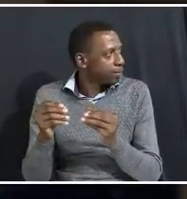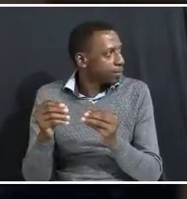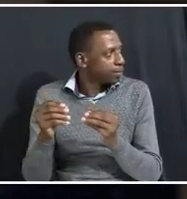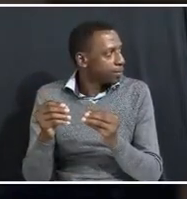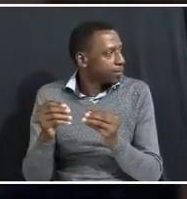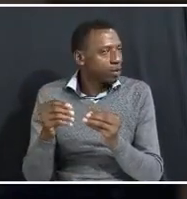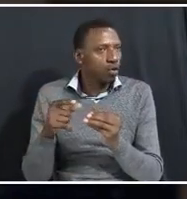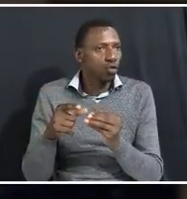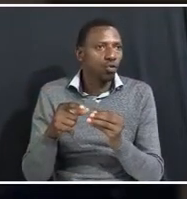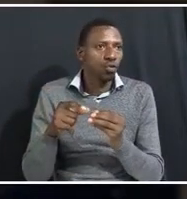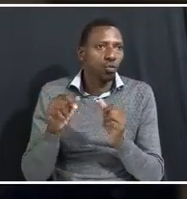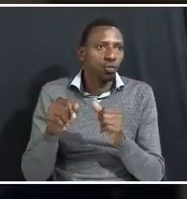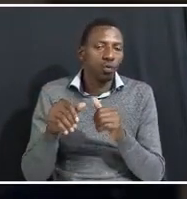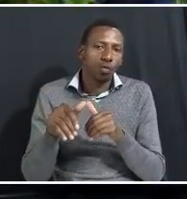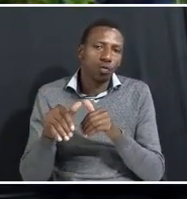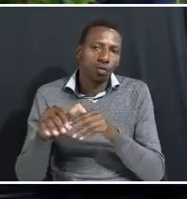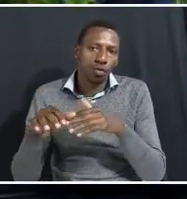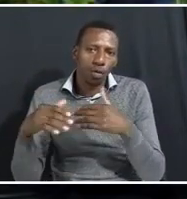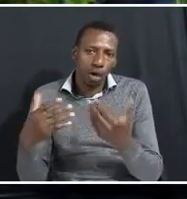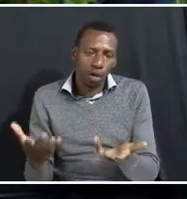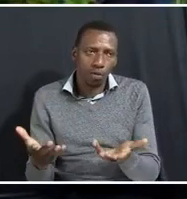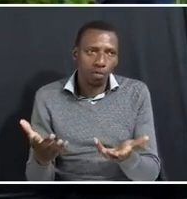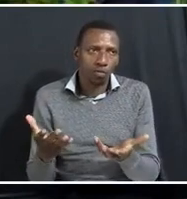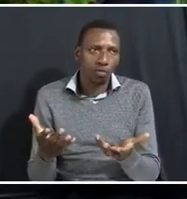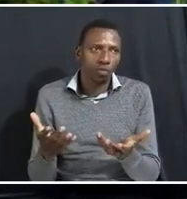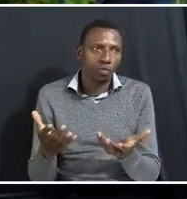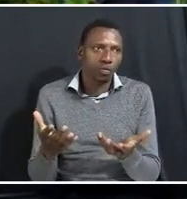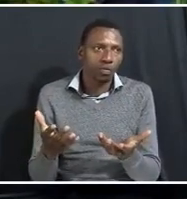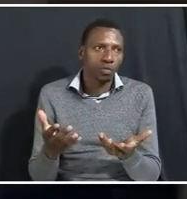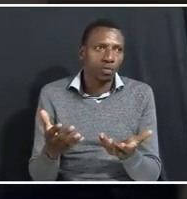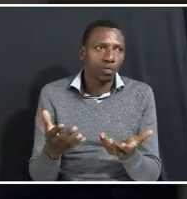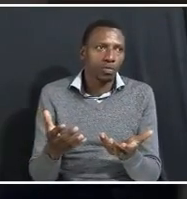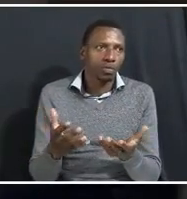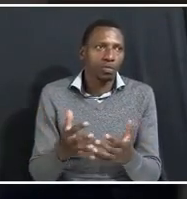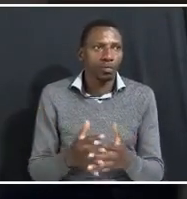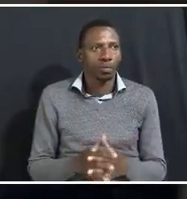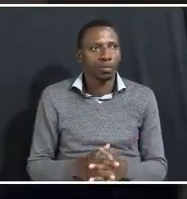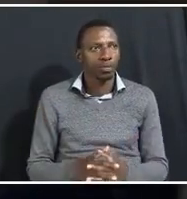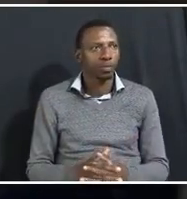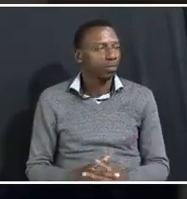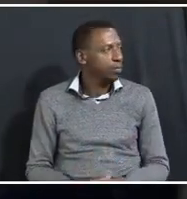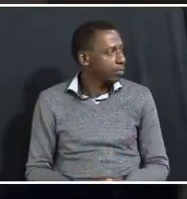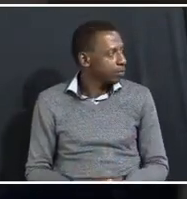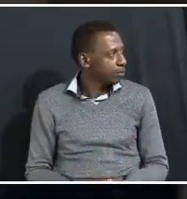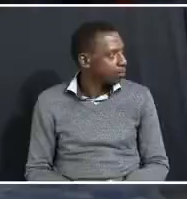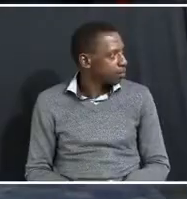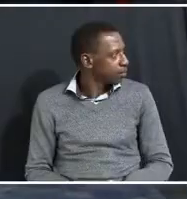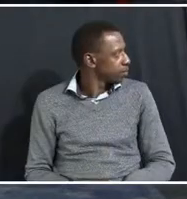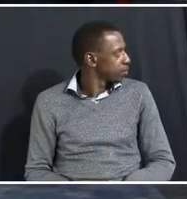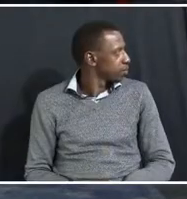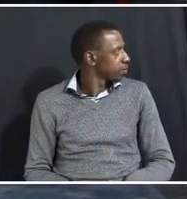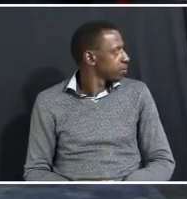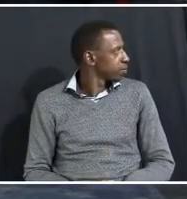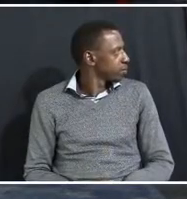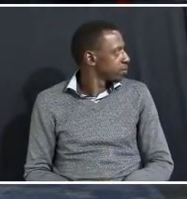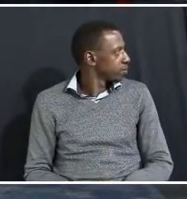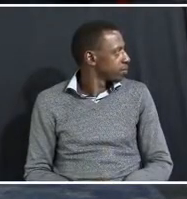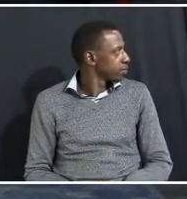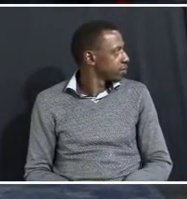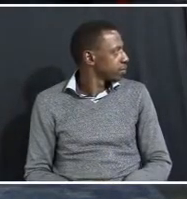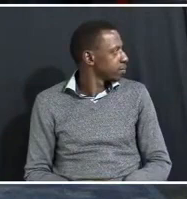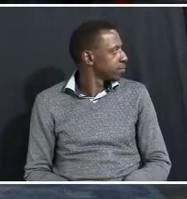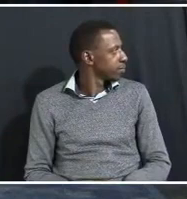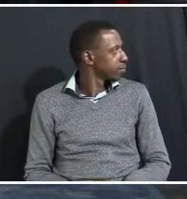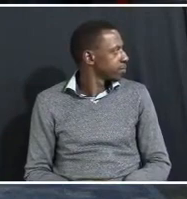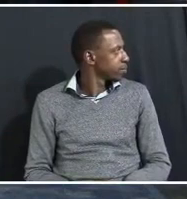mnafuatilia kujua kwa mtu ameenda kabisa ama bado yuko. Asante. Asante sana kwa maswali